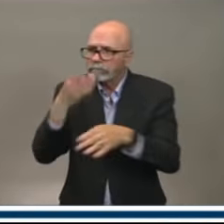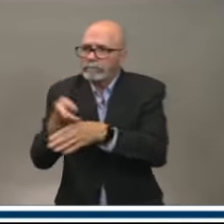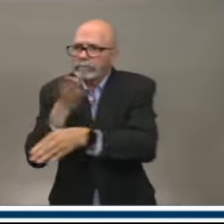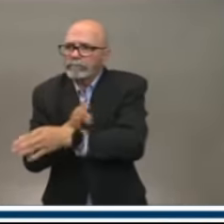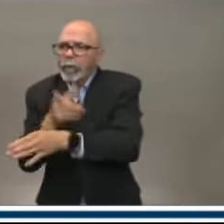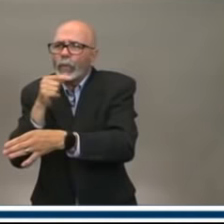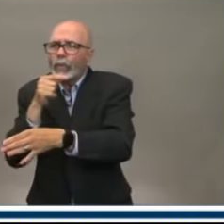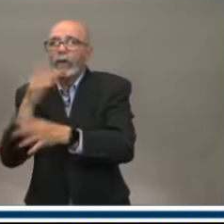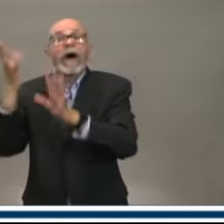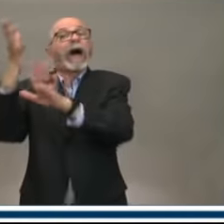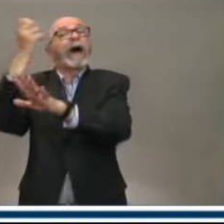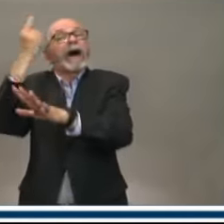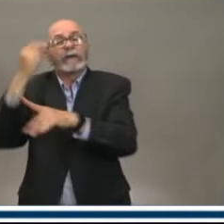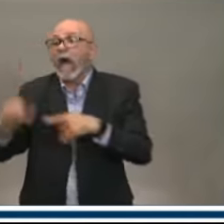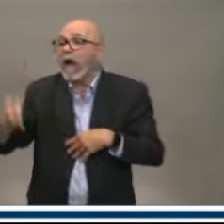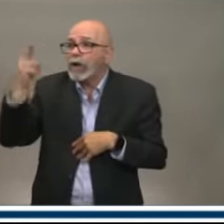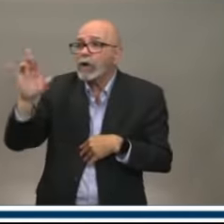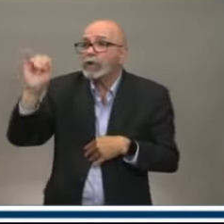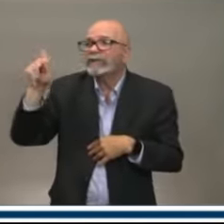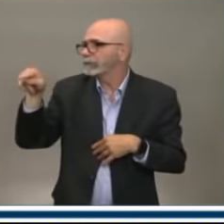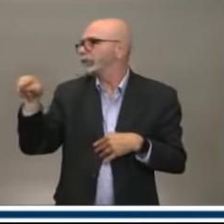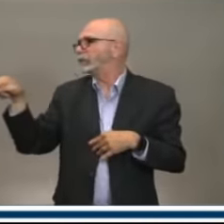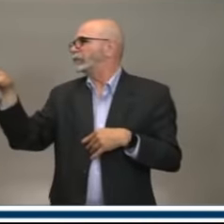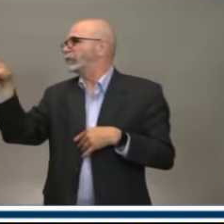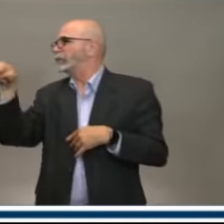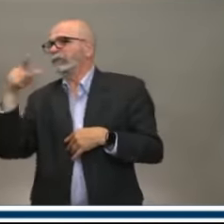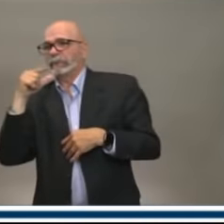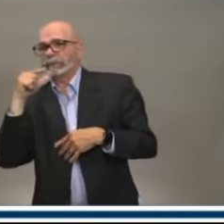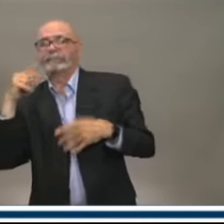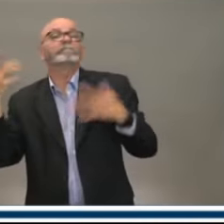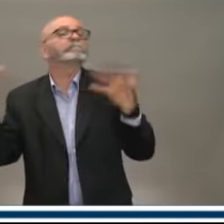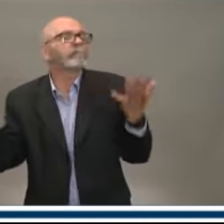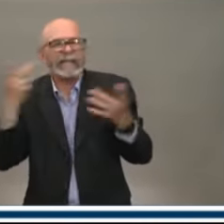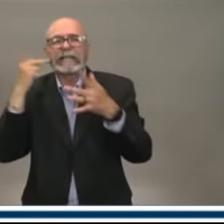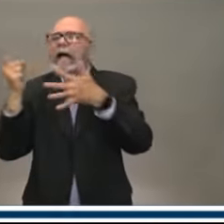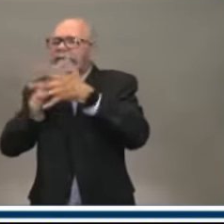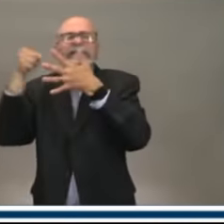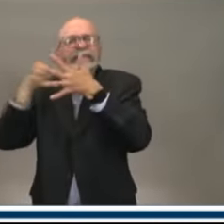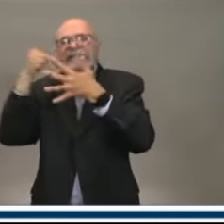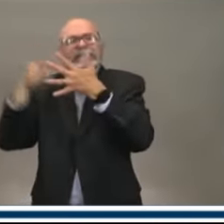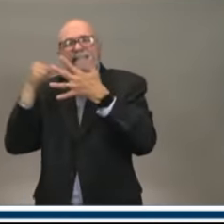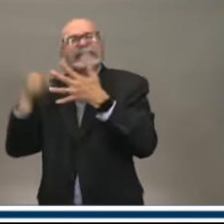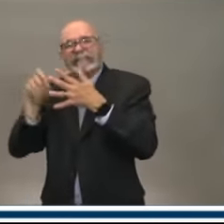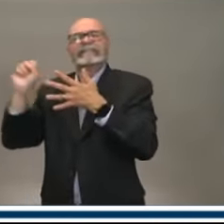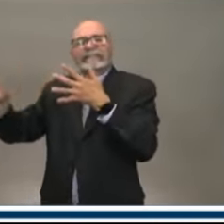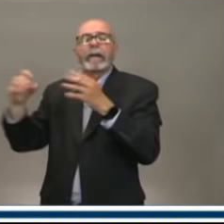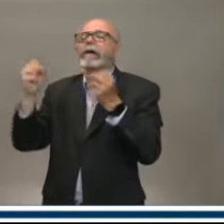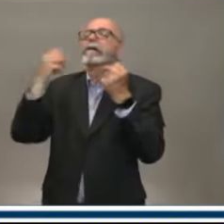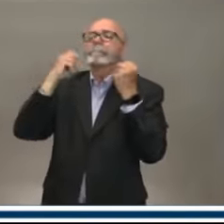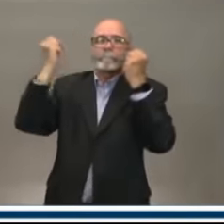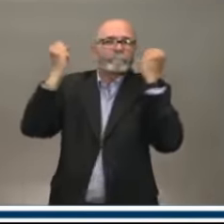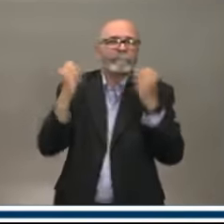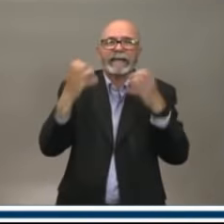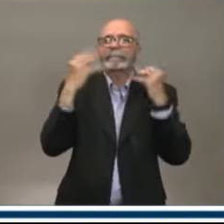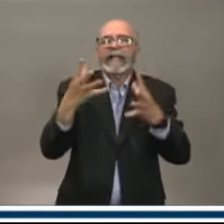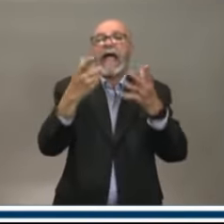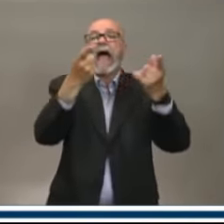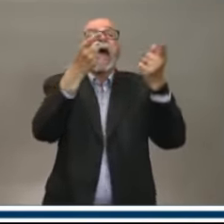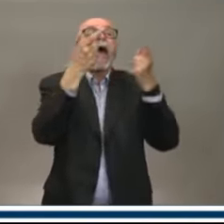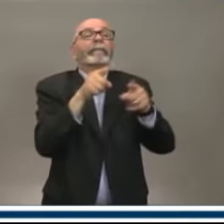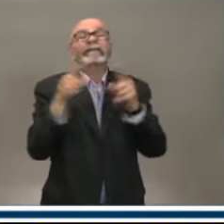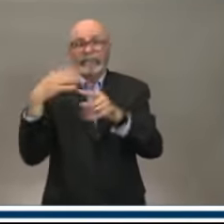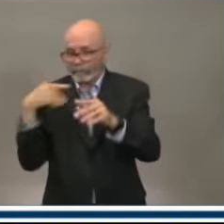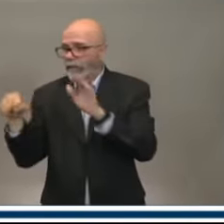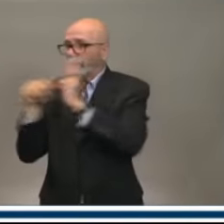risks of outbreaks, but at the same time reducing many of the negative societal and